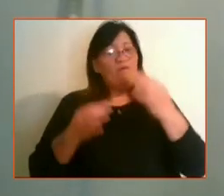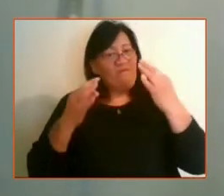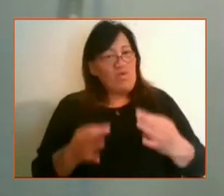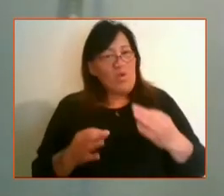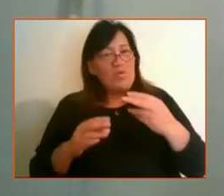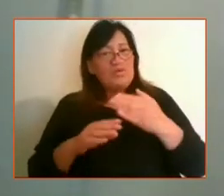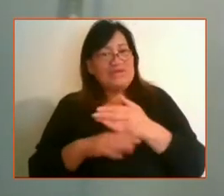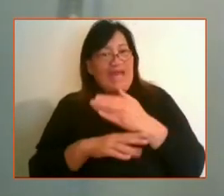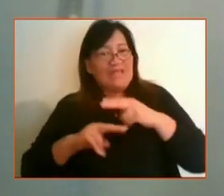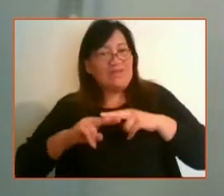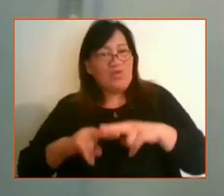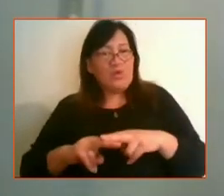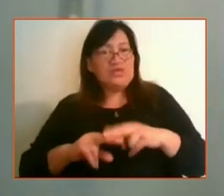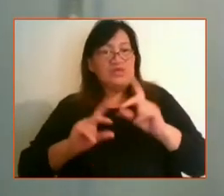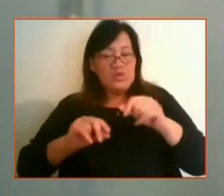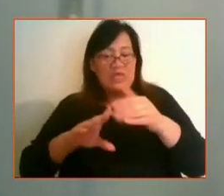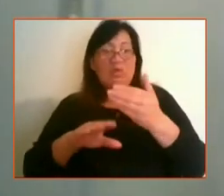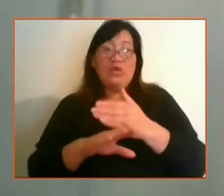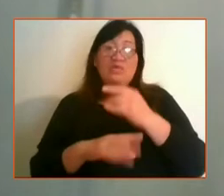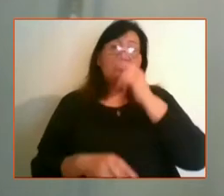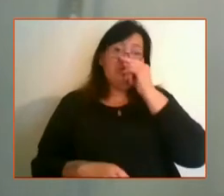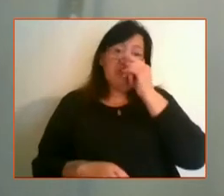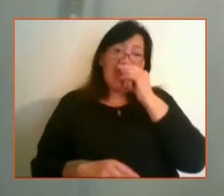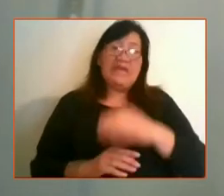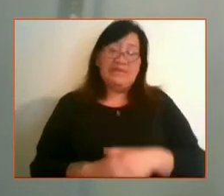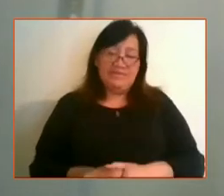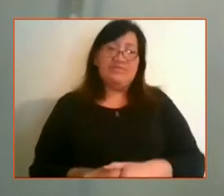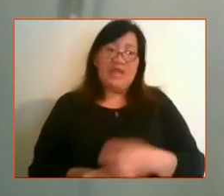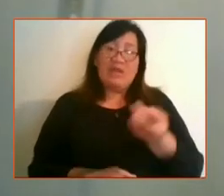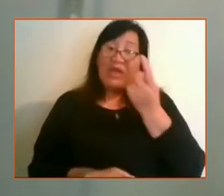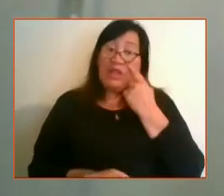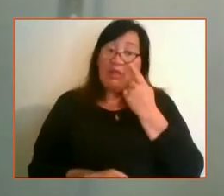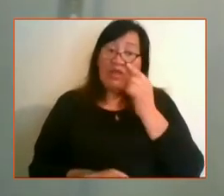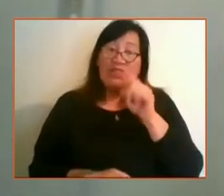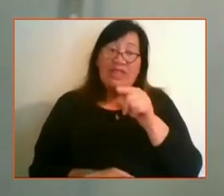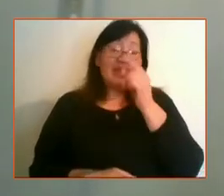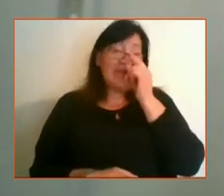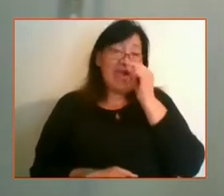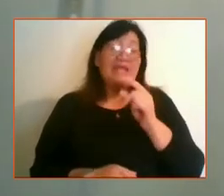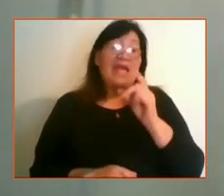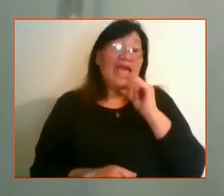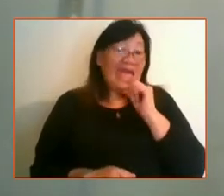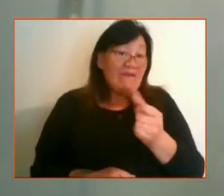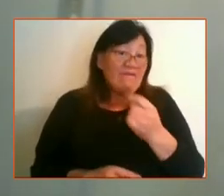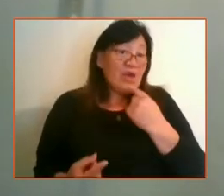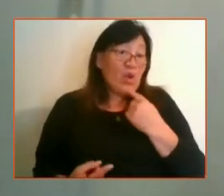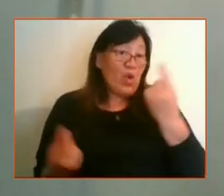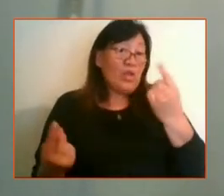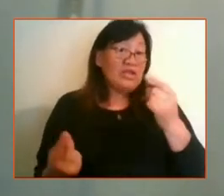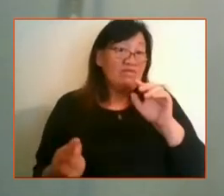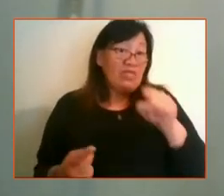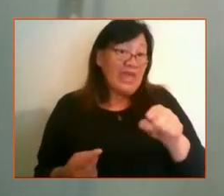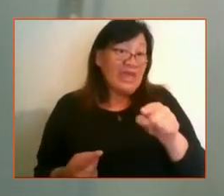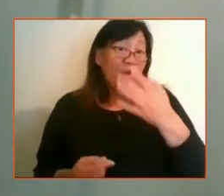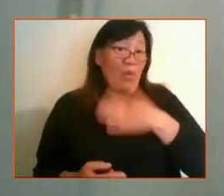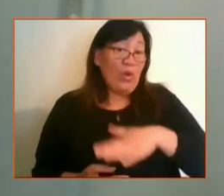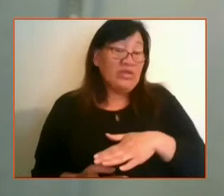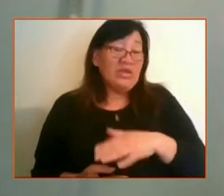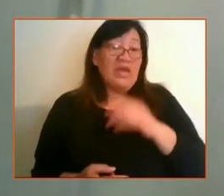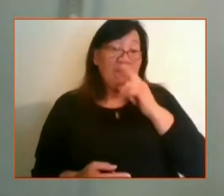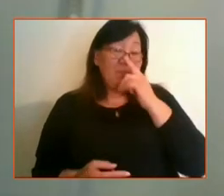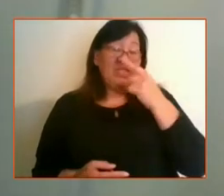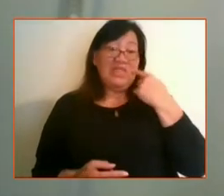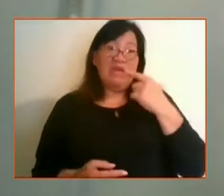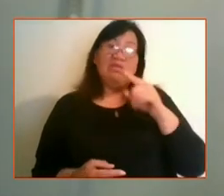to undertake this work, then that's certainly something that we can look at. If that is what the call is, and if people think that will ensure that we're